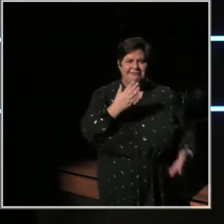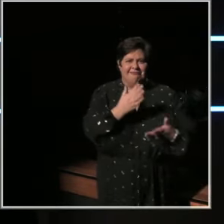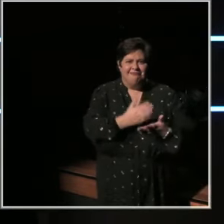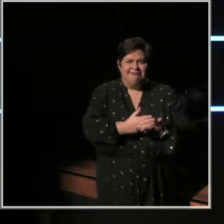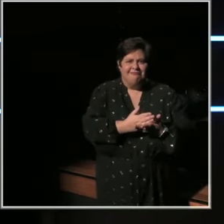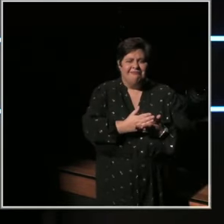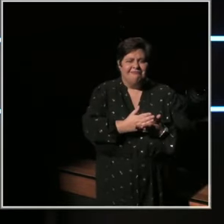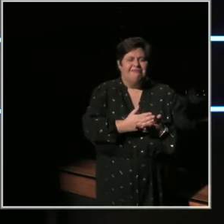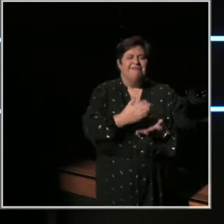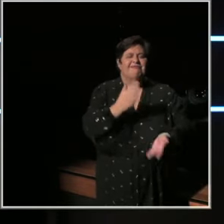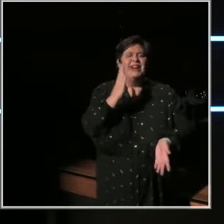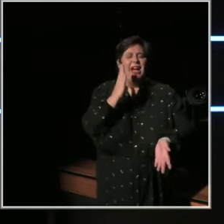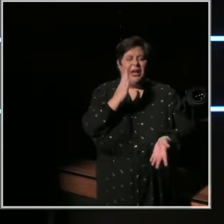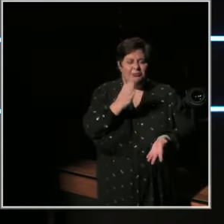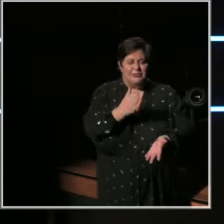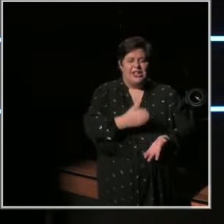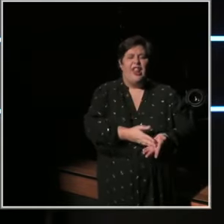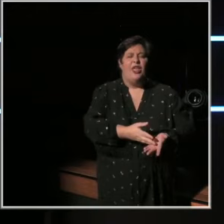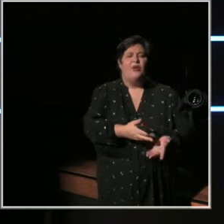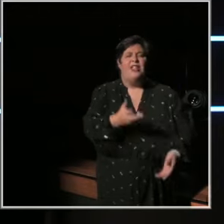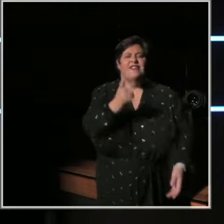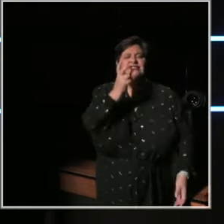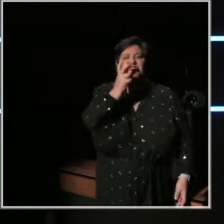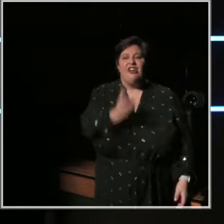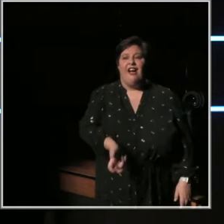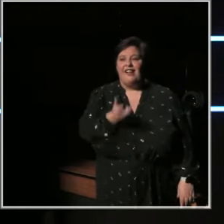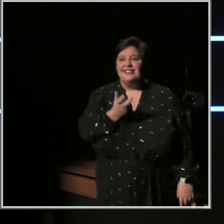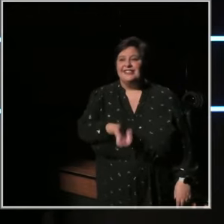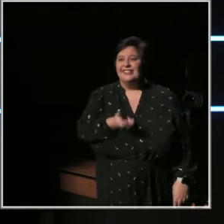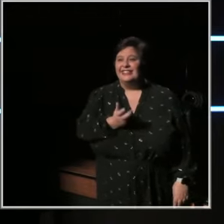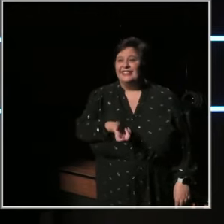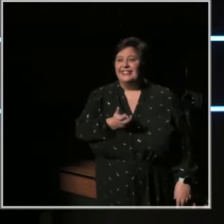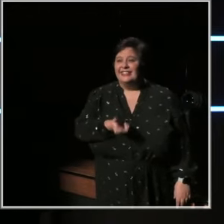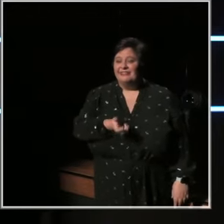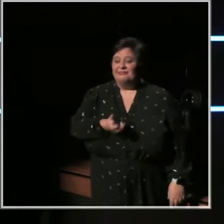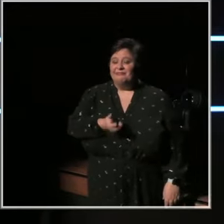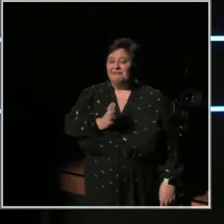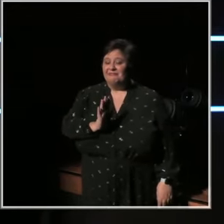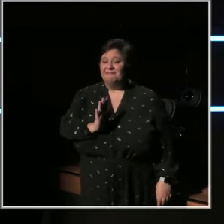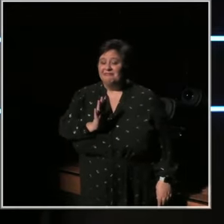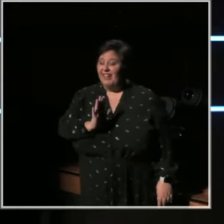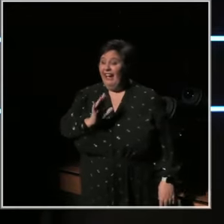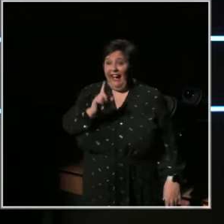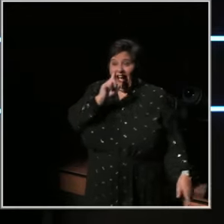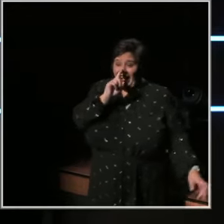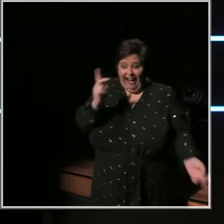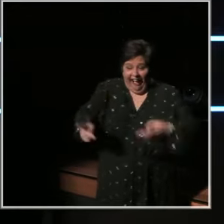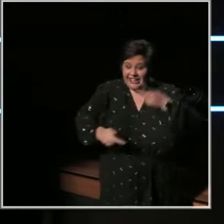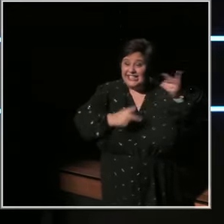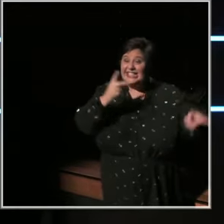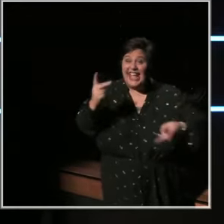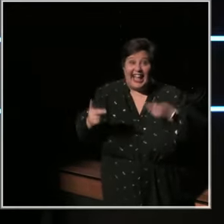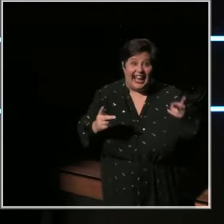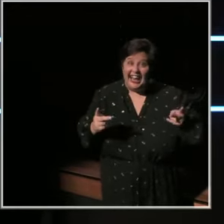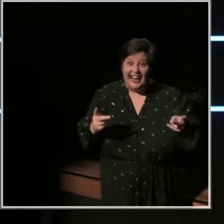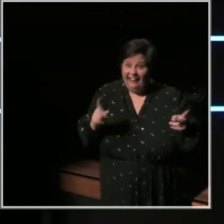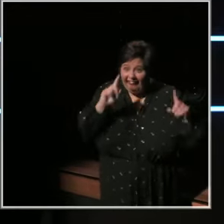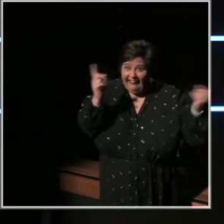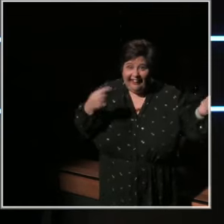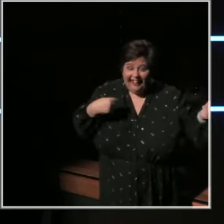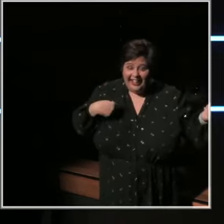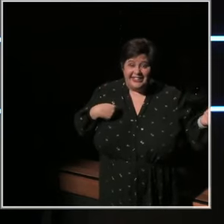I was absolutely shocked. I can't